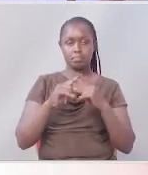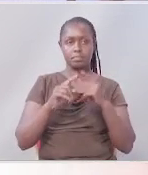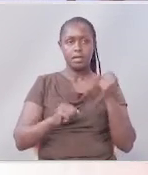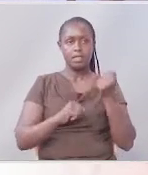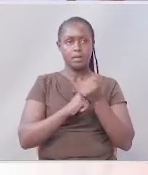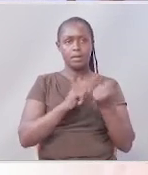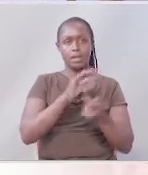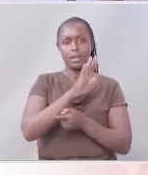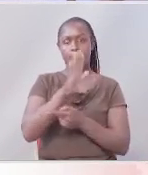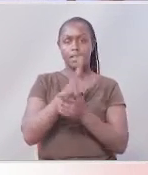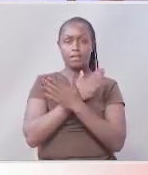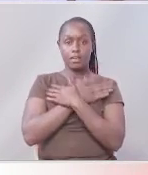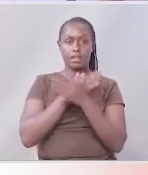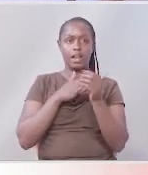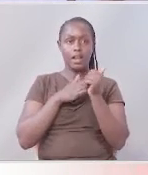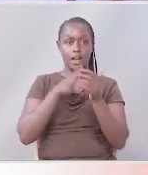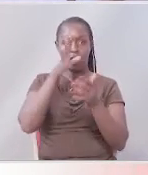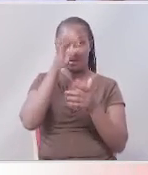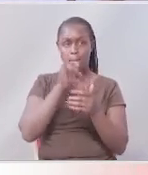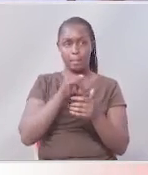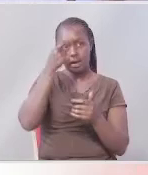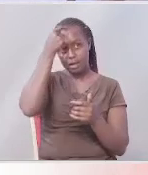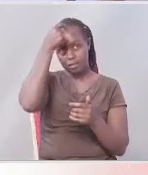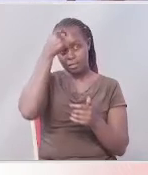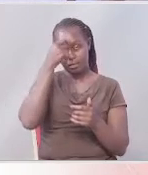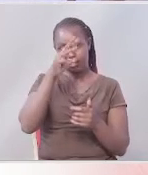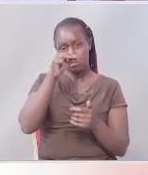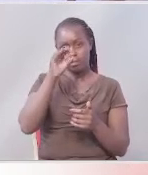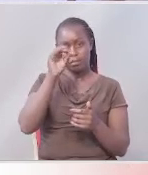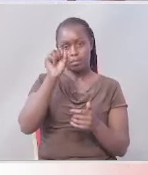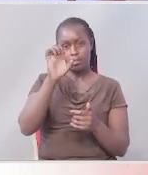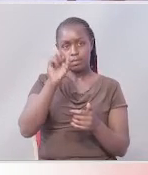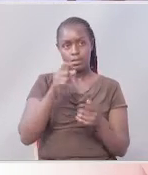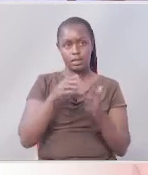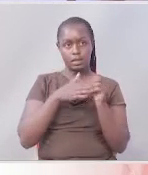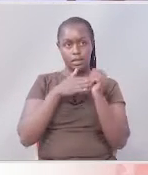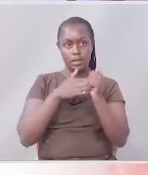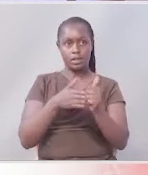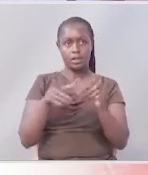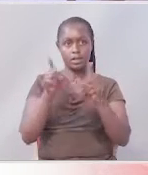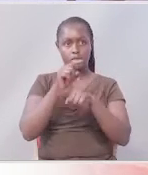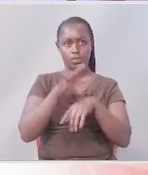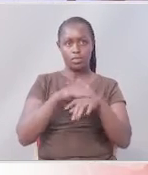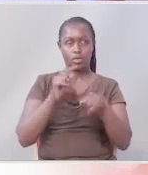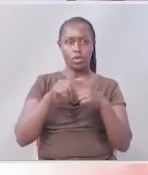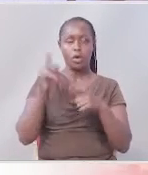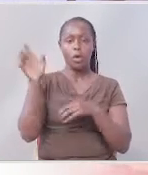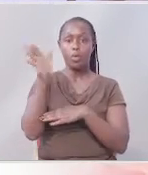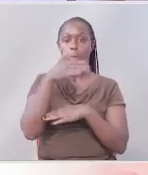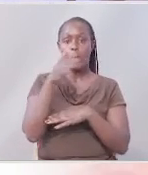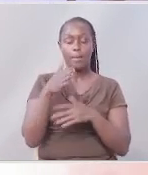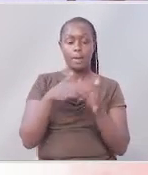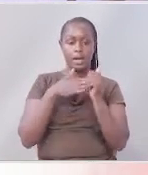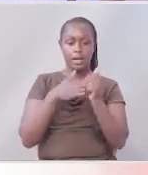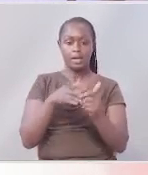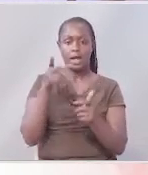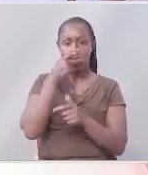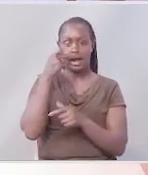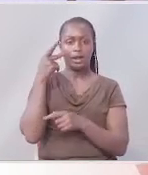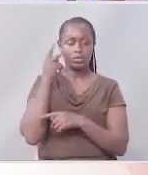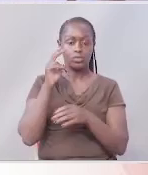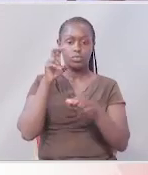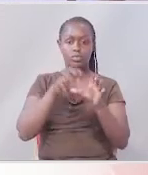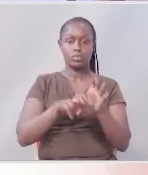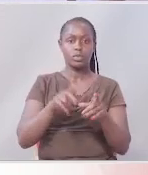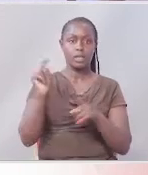alliance. Led by Ford Kenya party leader Moses Wetangula, the leaders called on Wiper leader Kalonzo Musyoka to join